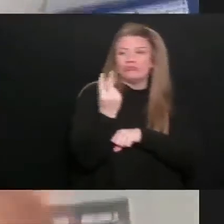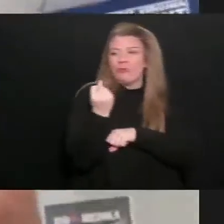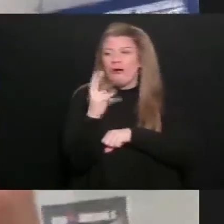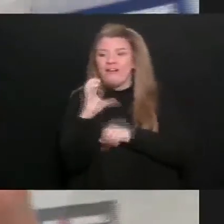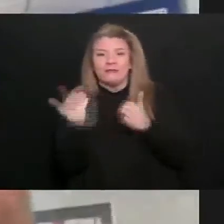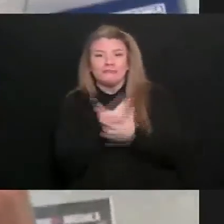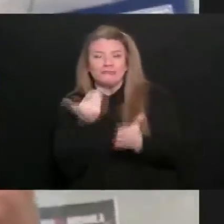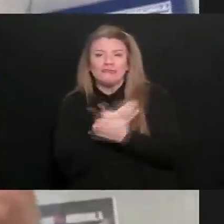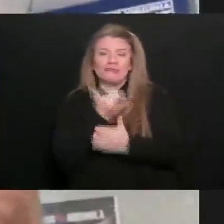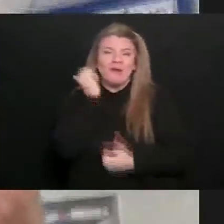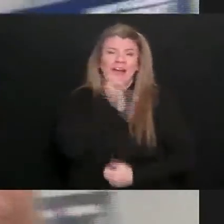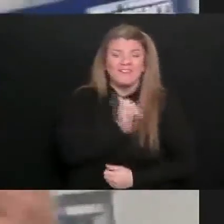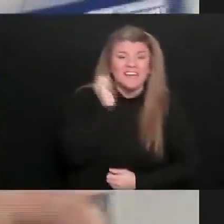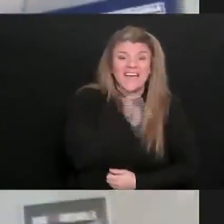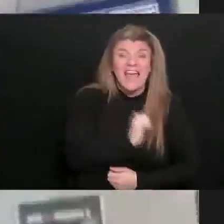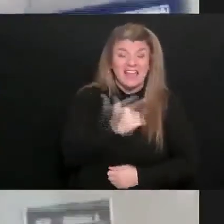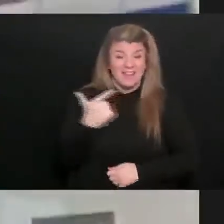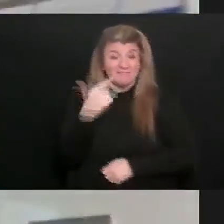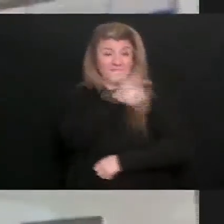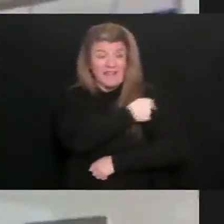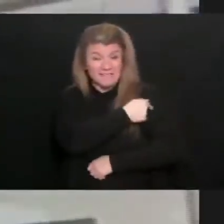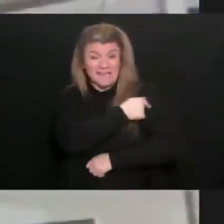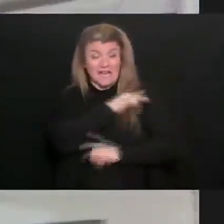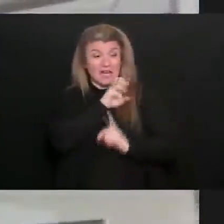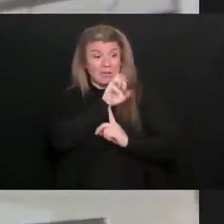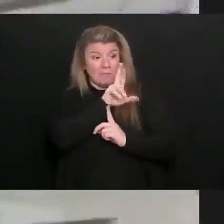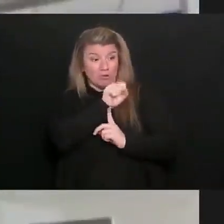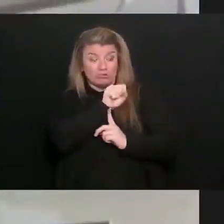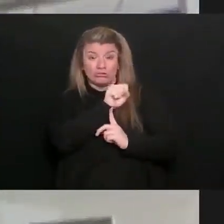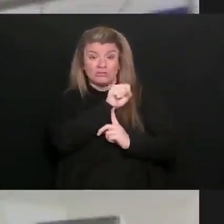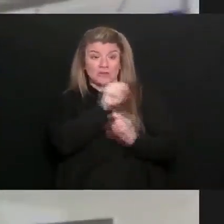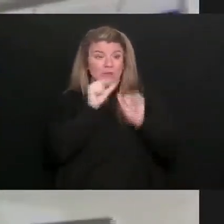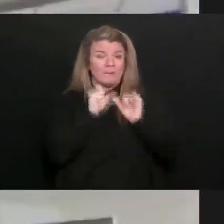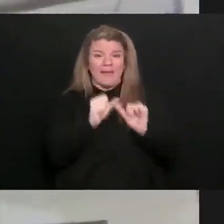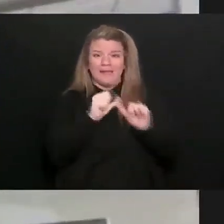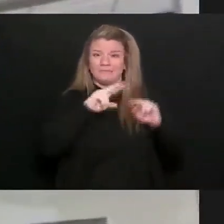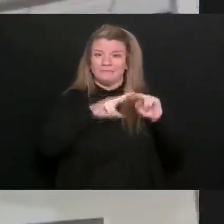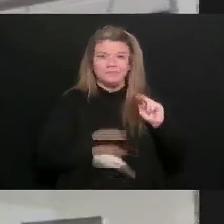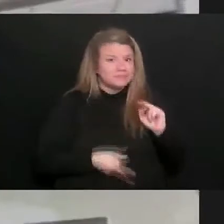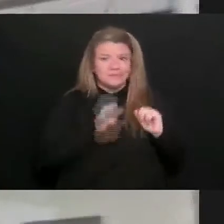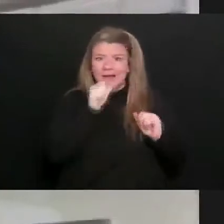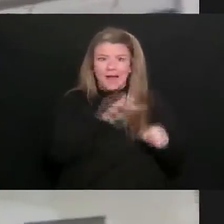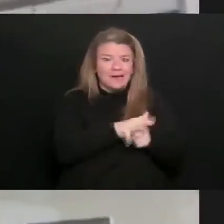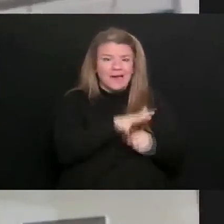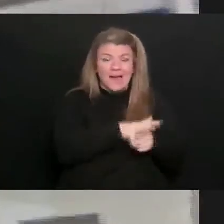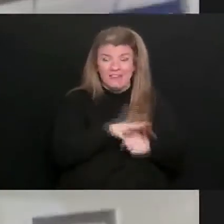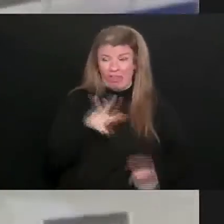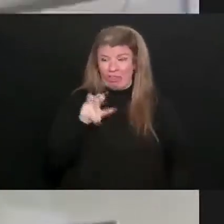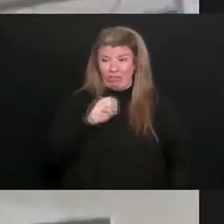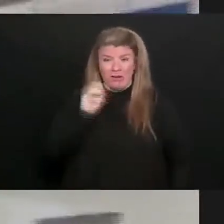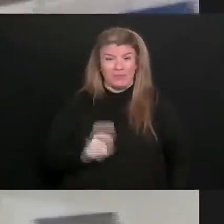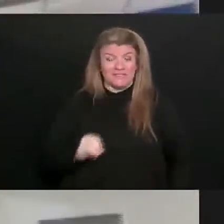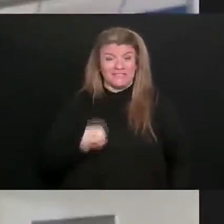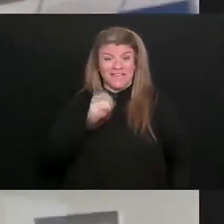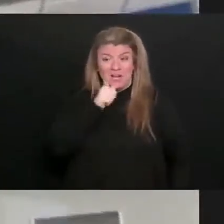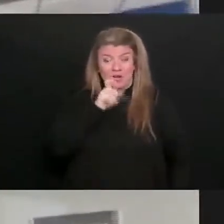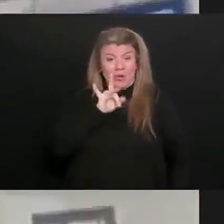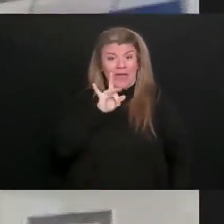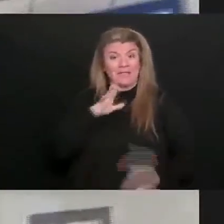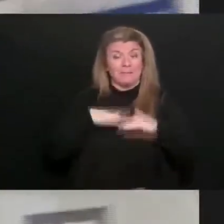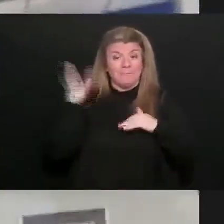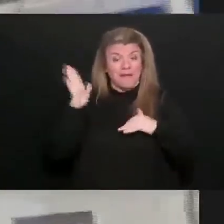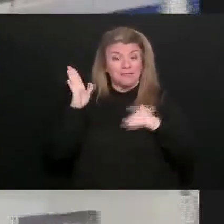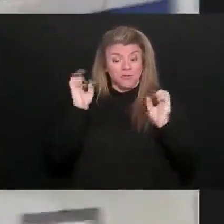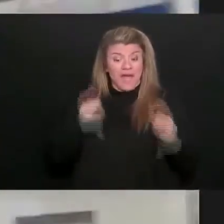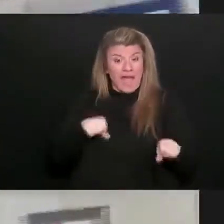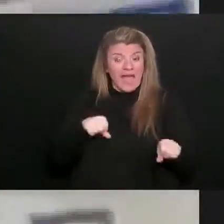day. The booster vaccination remains extremely low. Only 30% of those people age 18 plus who are